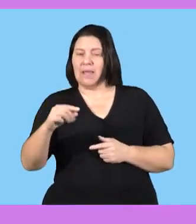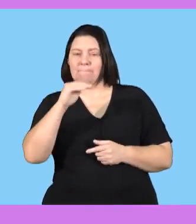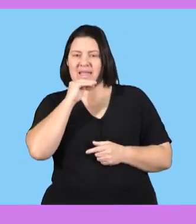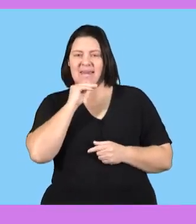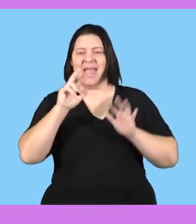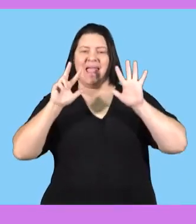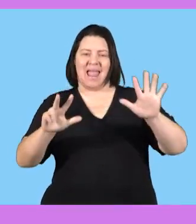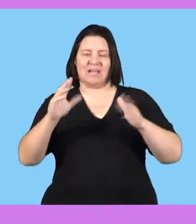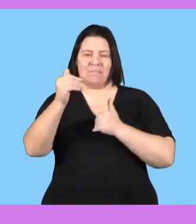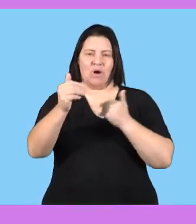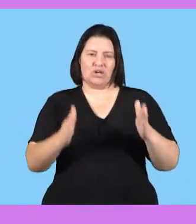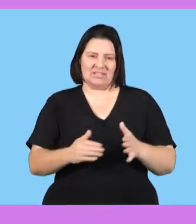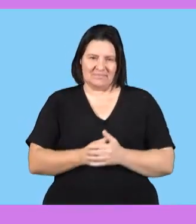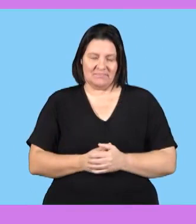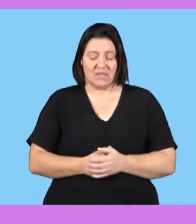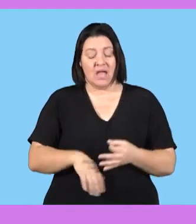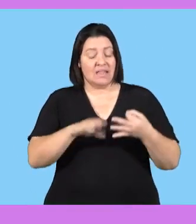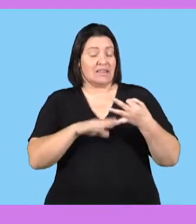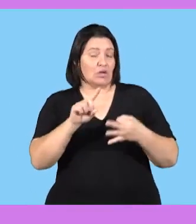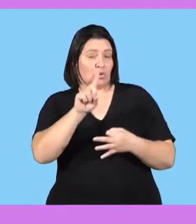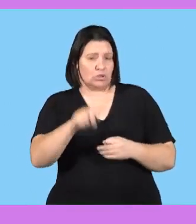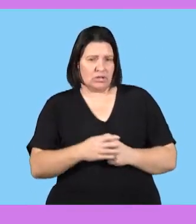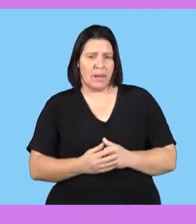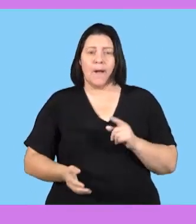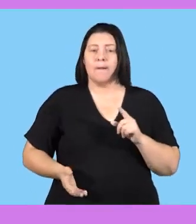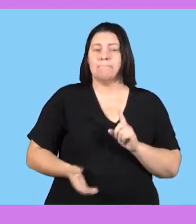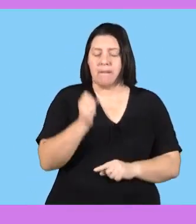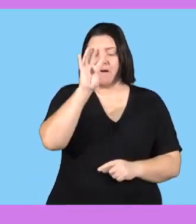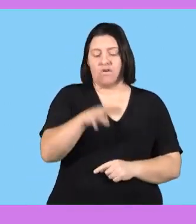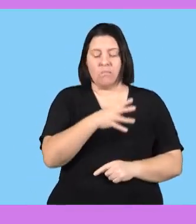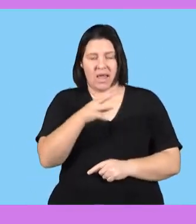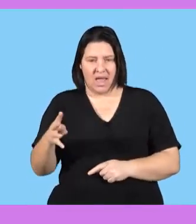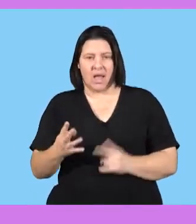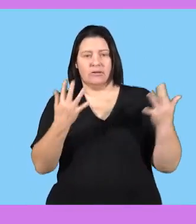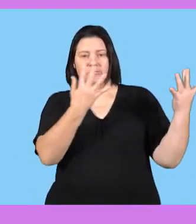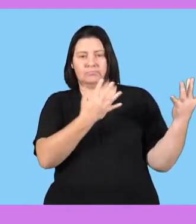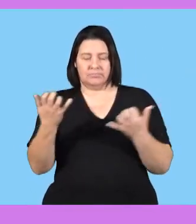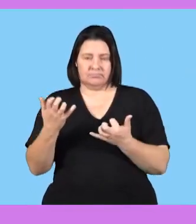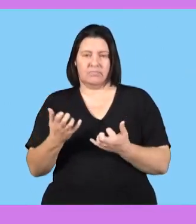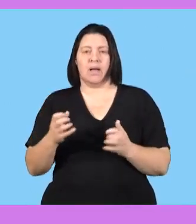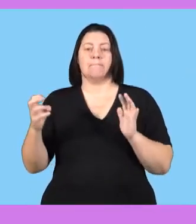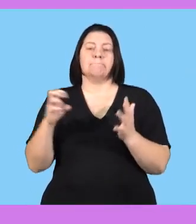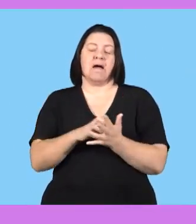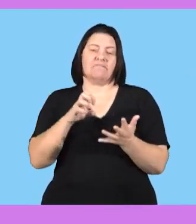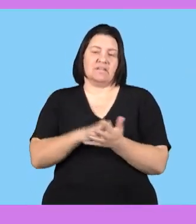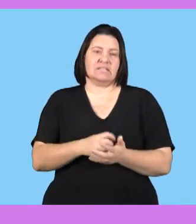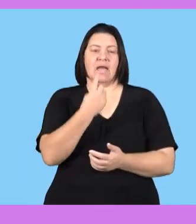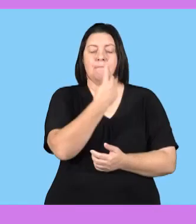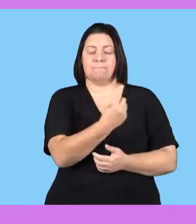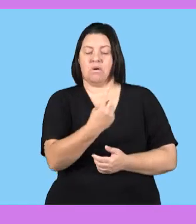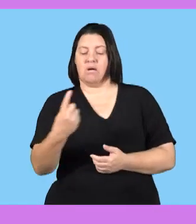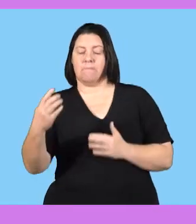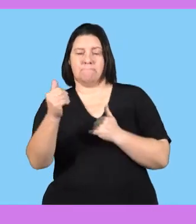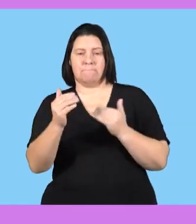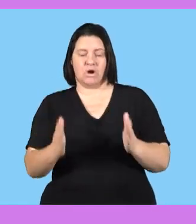value of g. The next question. Determine the formula to calculate the number of muffins in